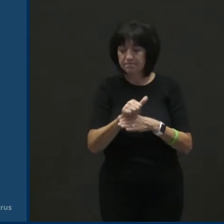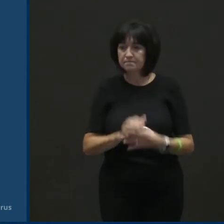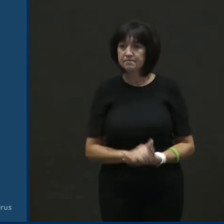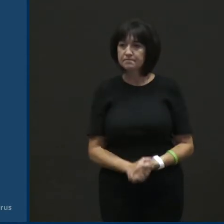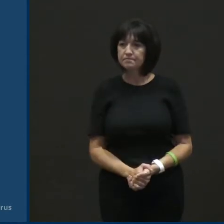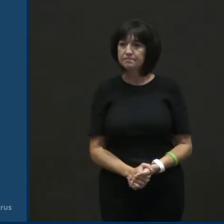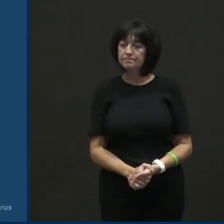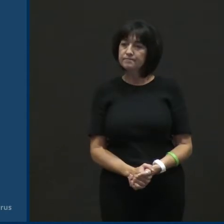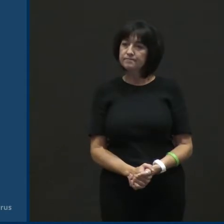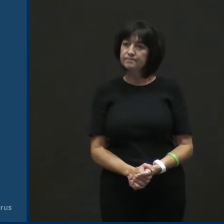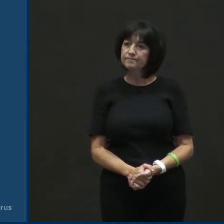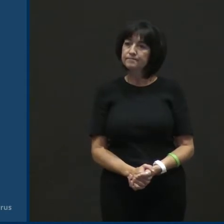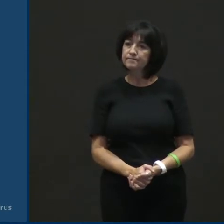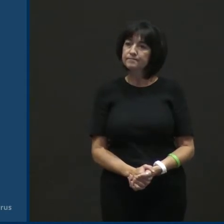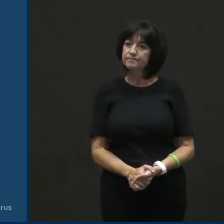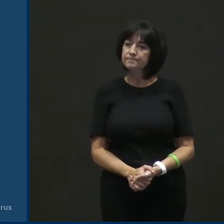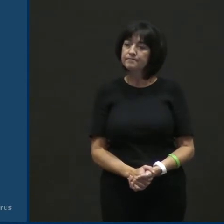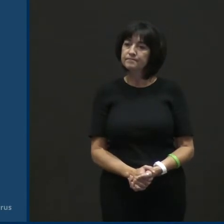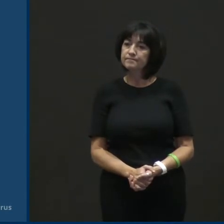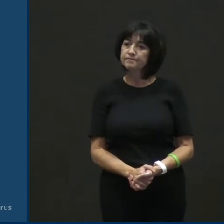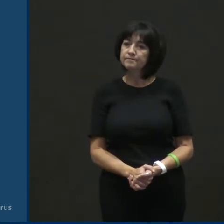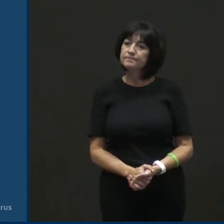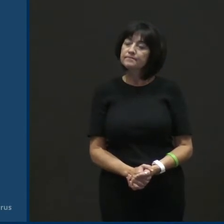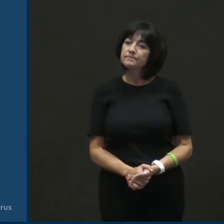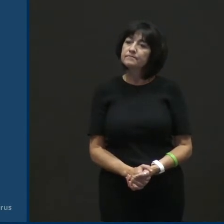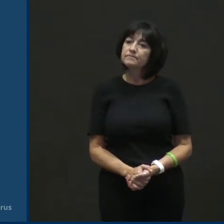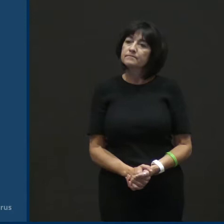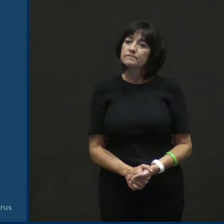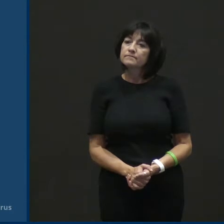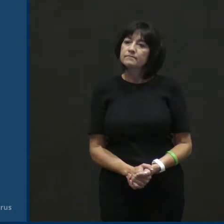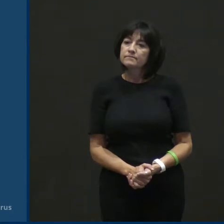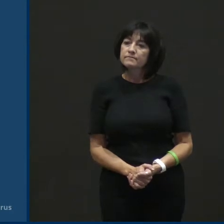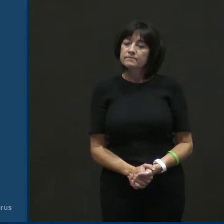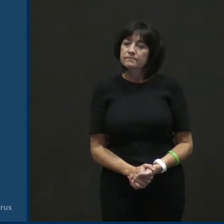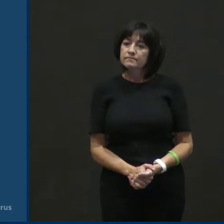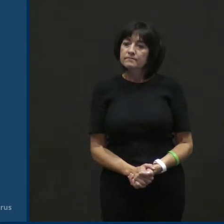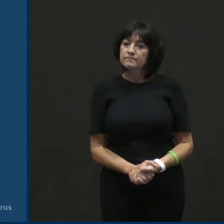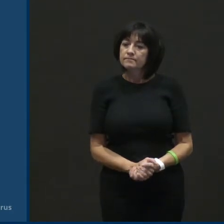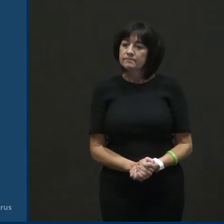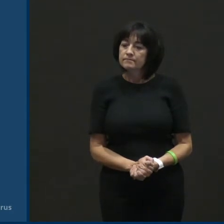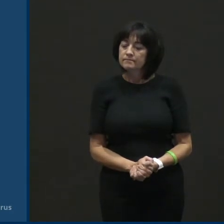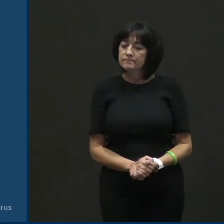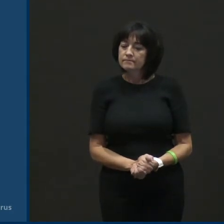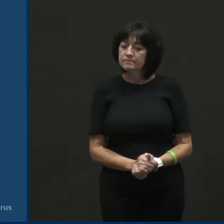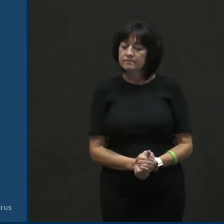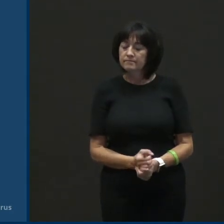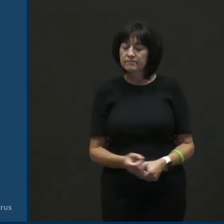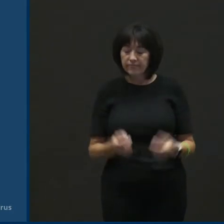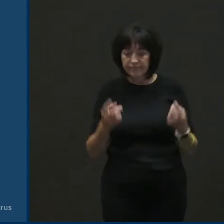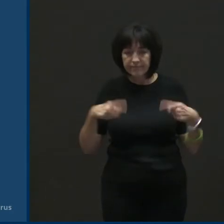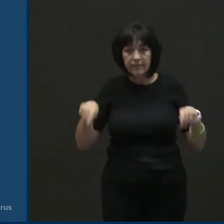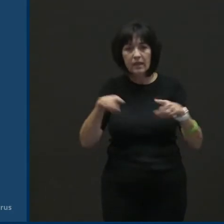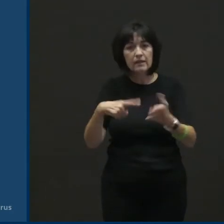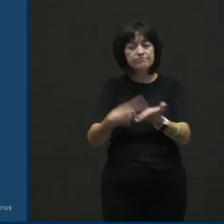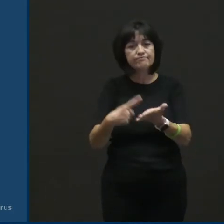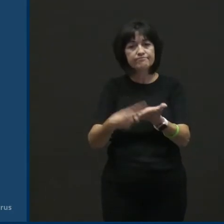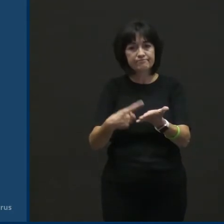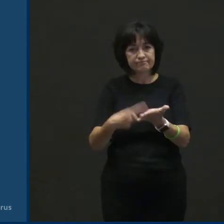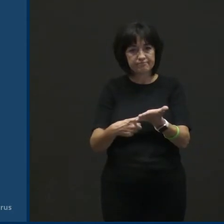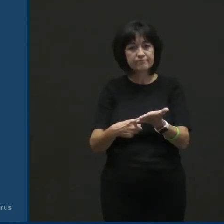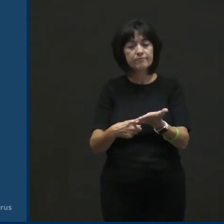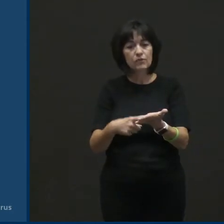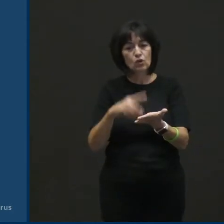It's been widely known that the Congress and the President Trump have been struggling to get another